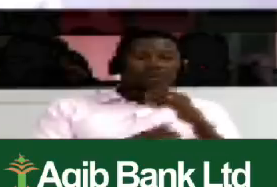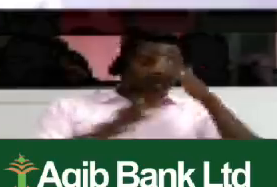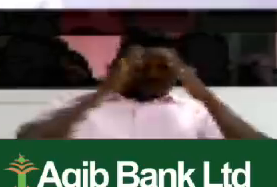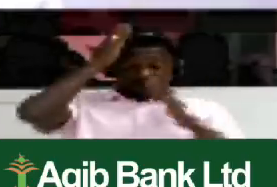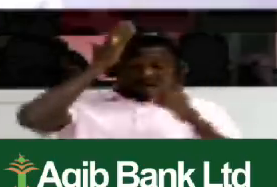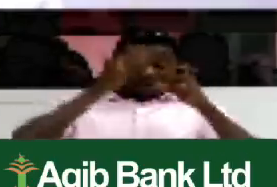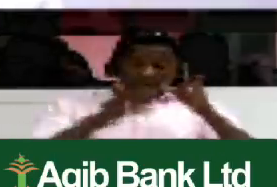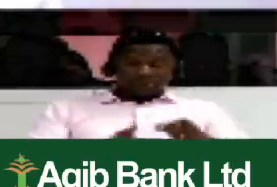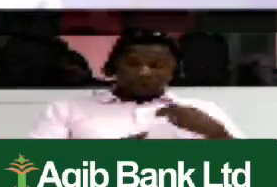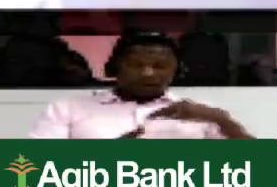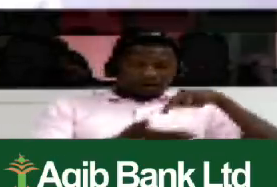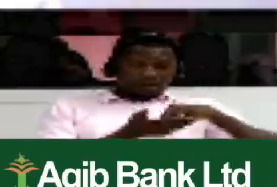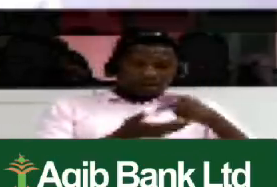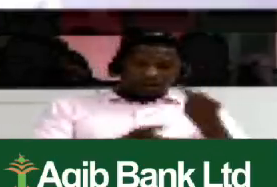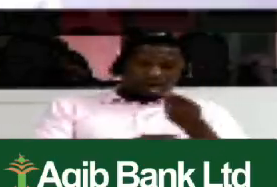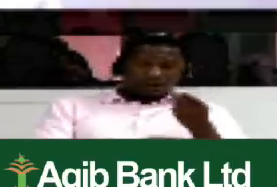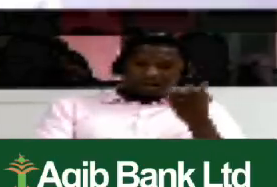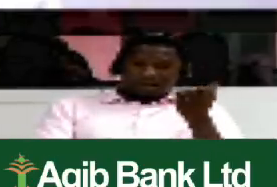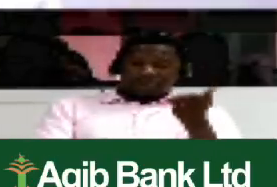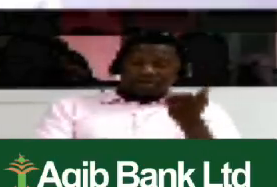with.